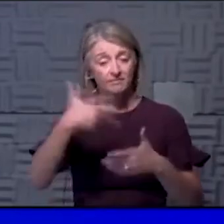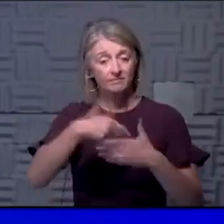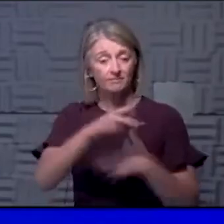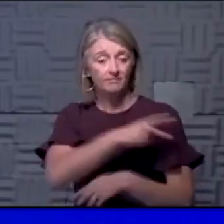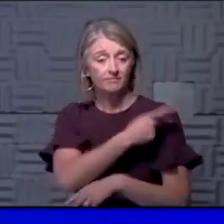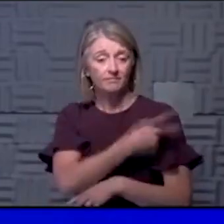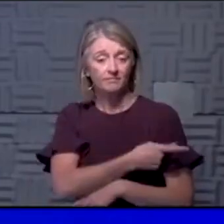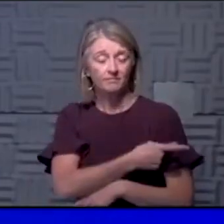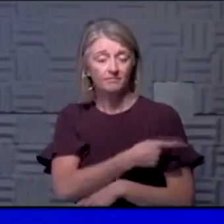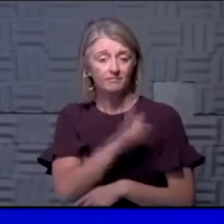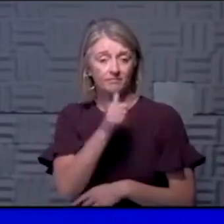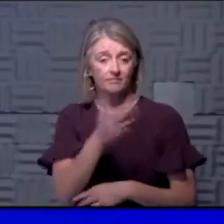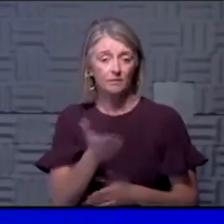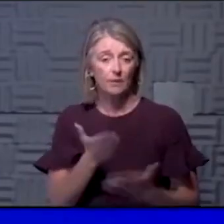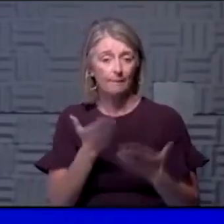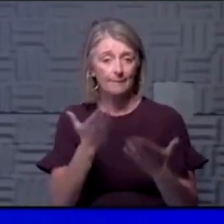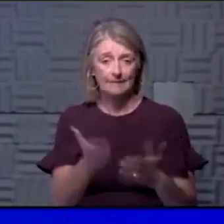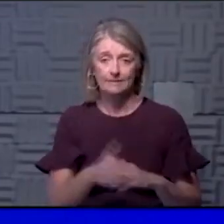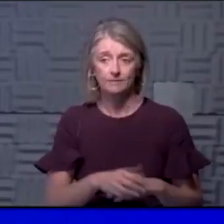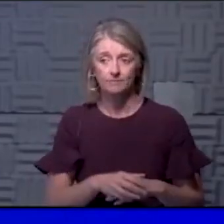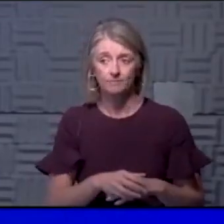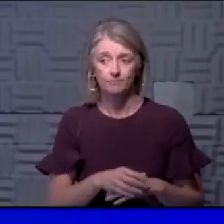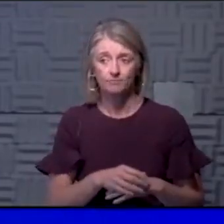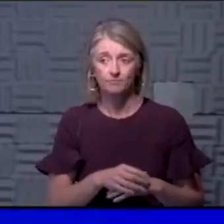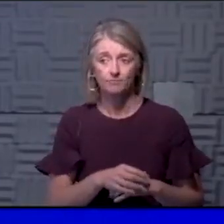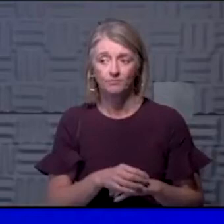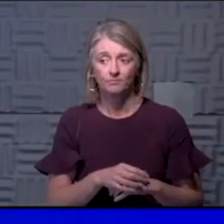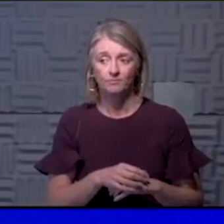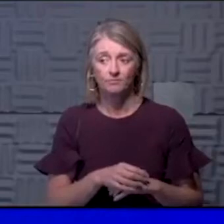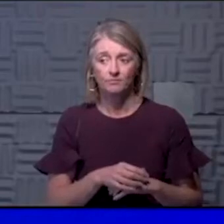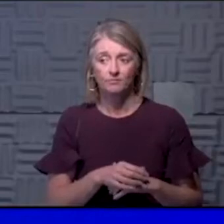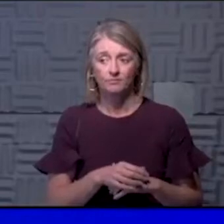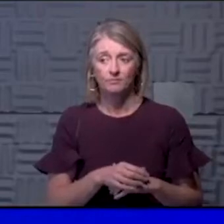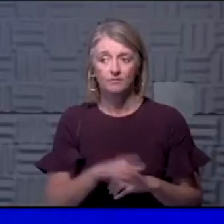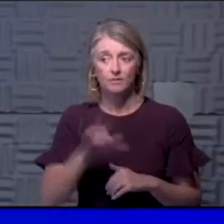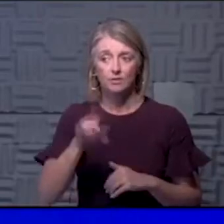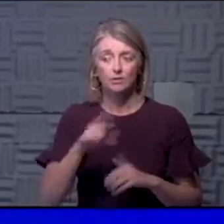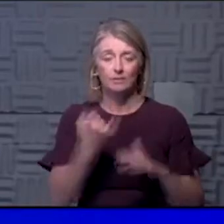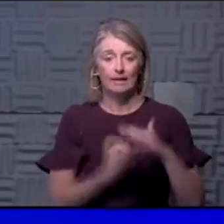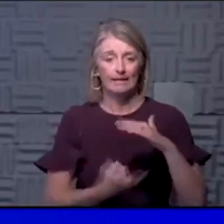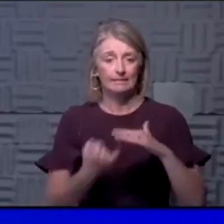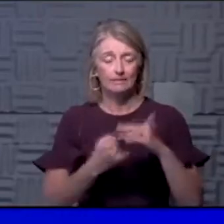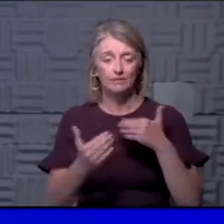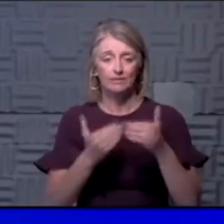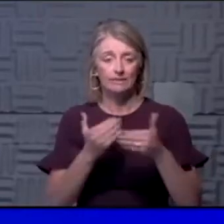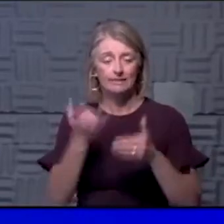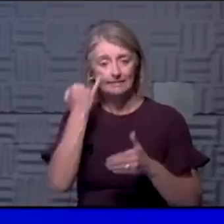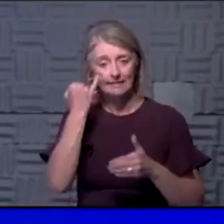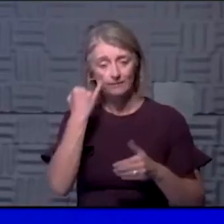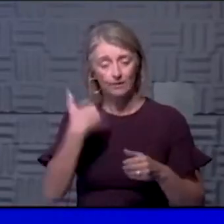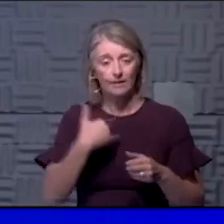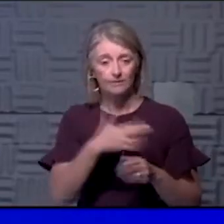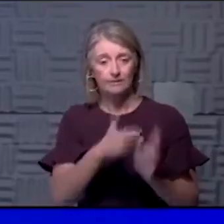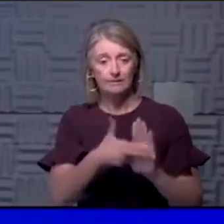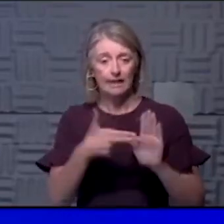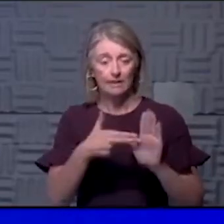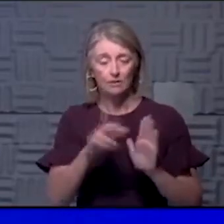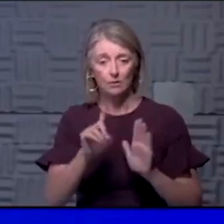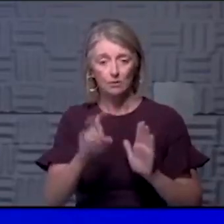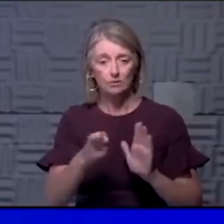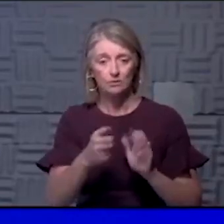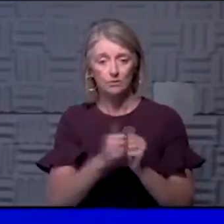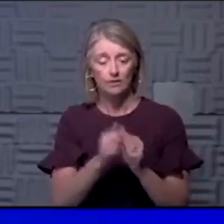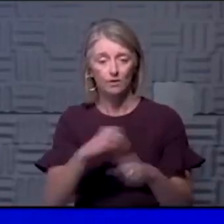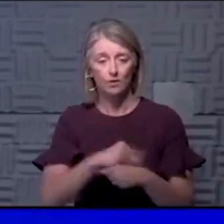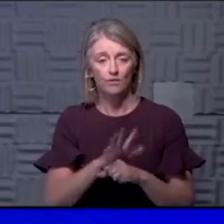setting, it's not really recommended, mostly because you should be in isolation anyways if you have been diagnosed with COVID. So at that point,